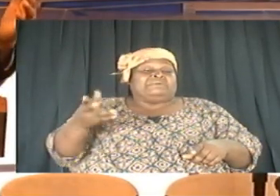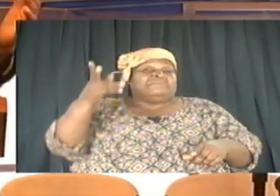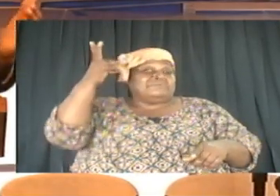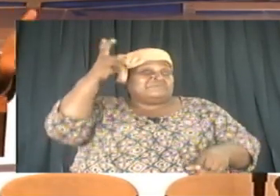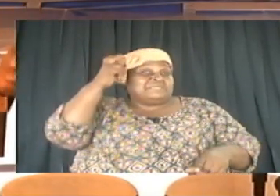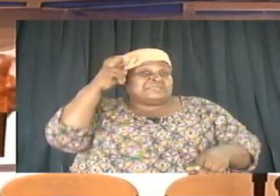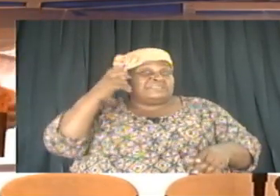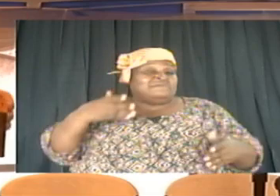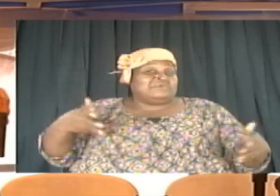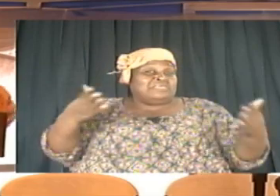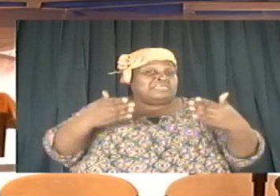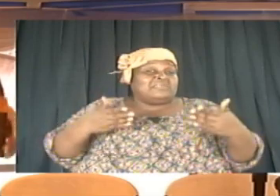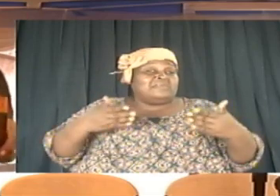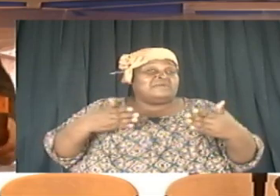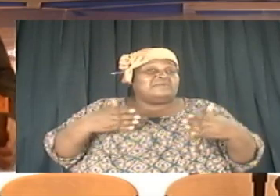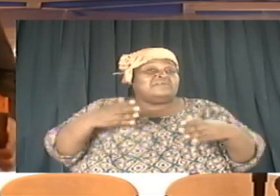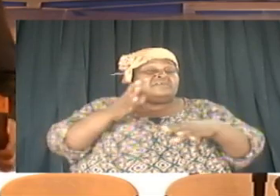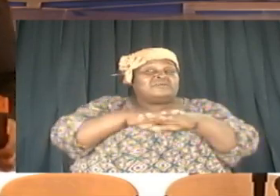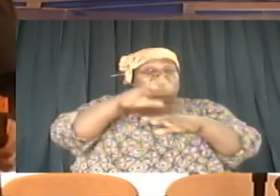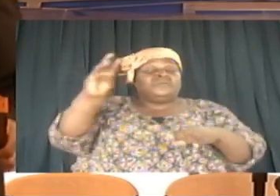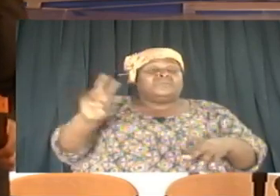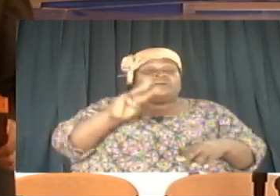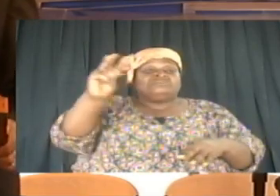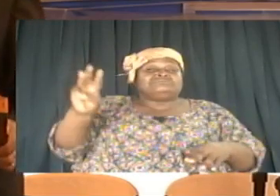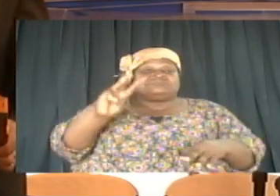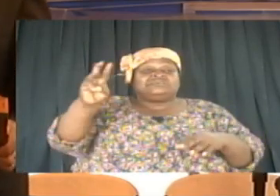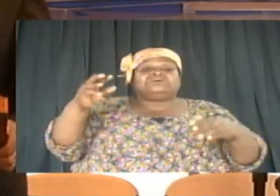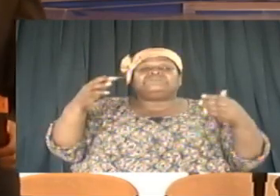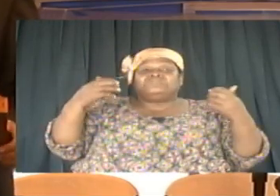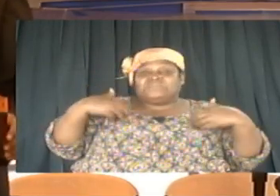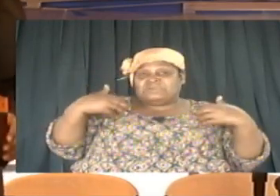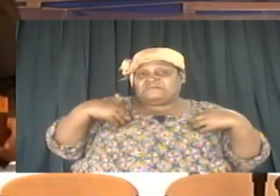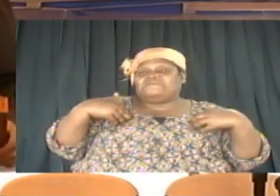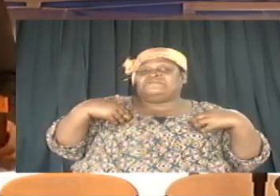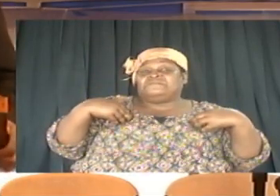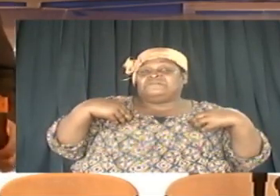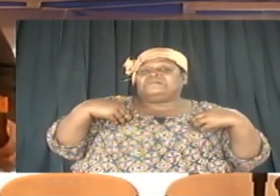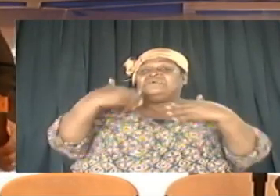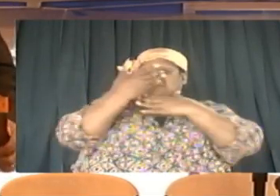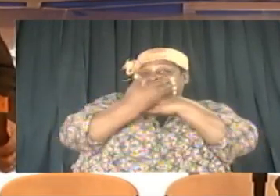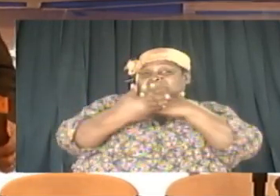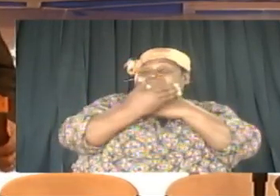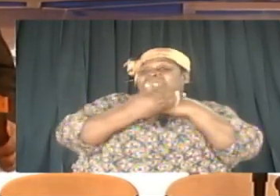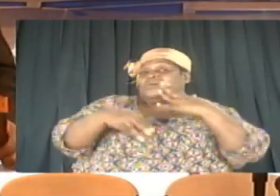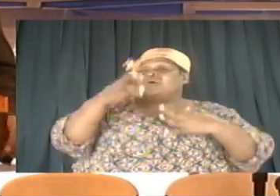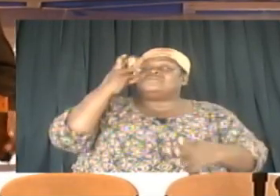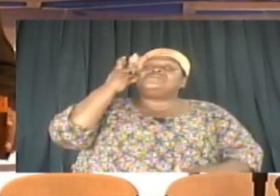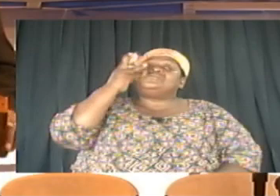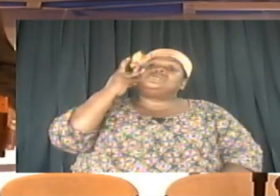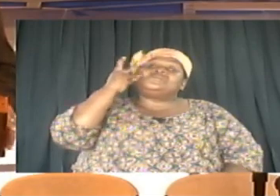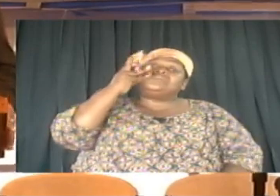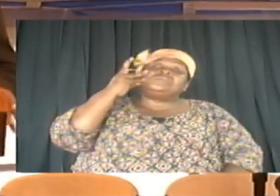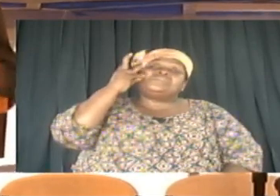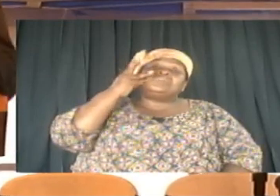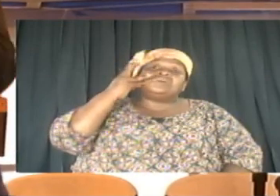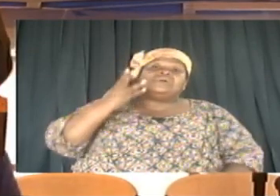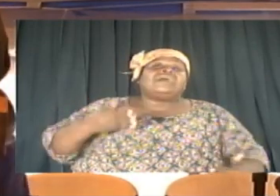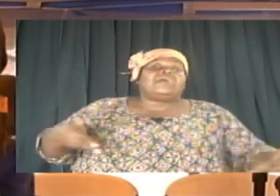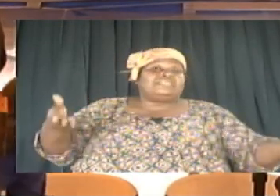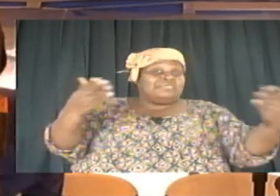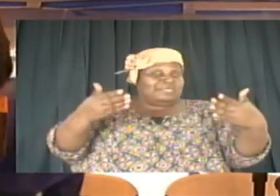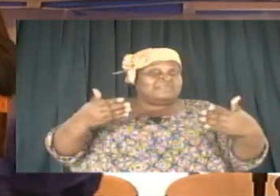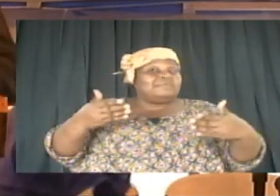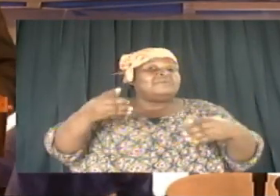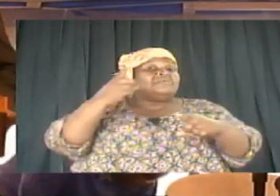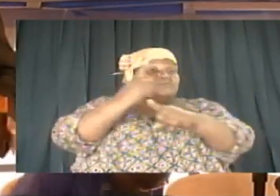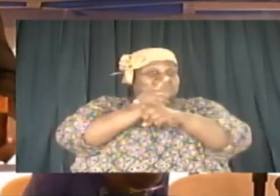we would normally on a Wednesday have communion. Here it is that right in the